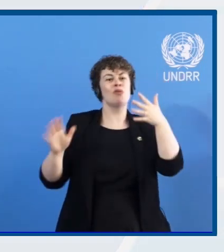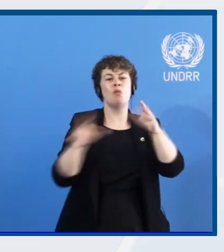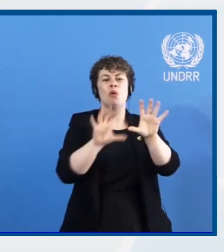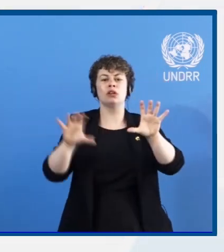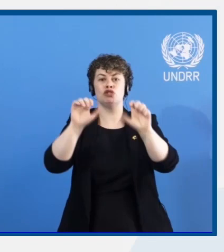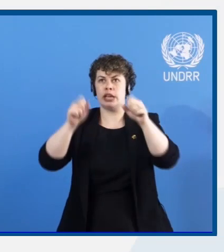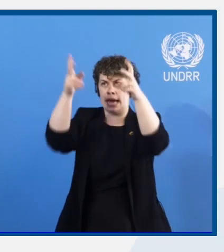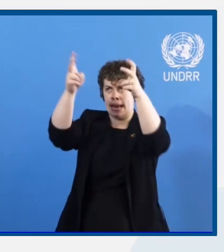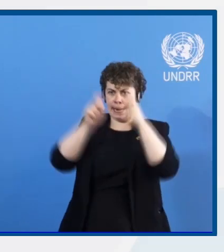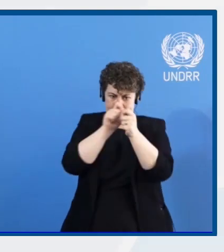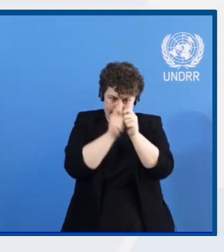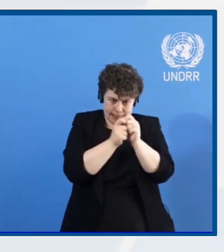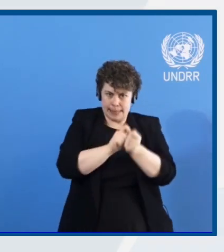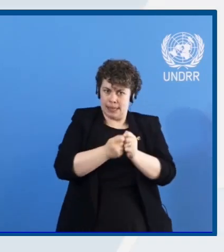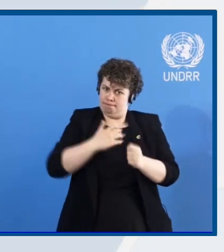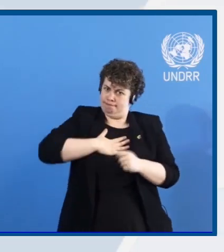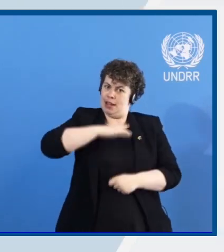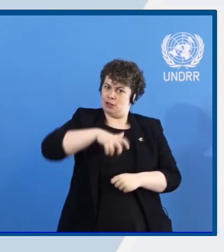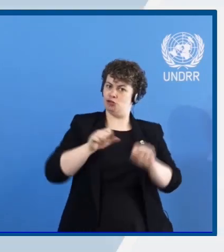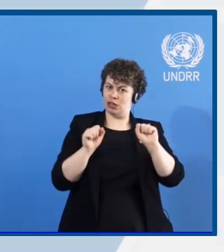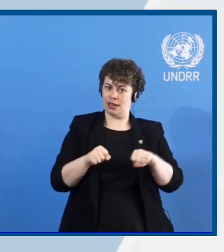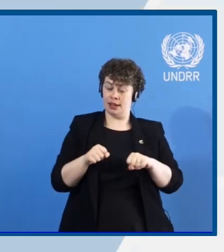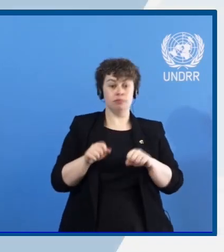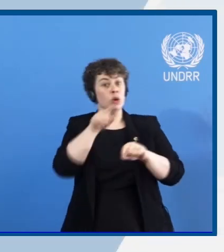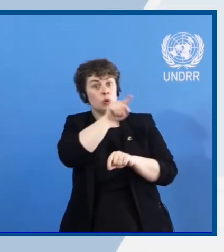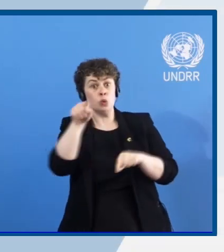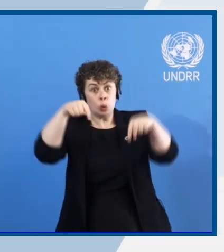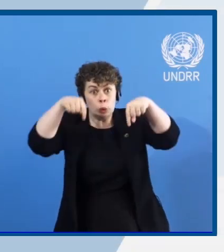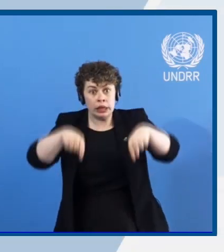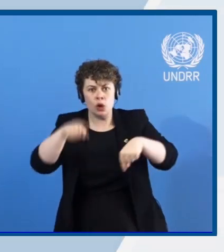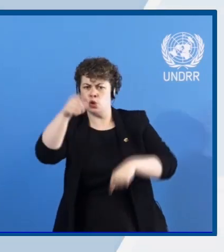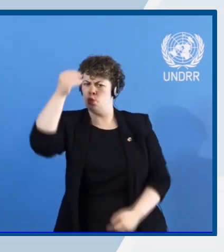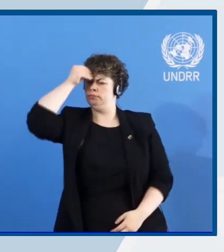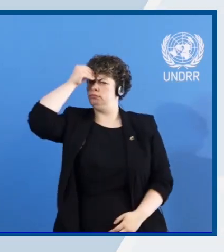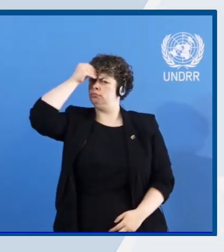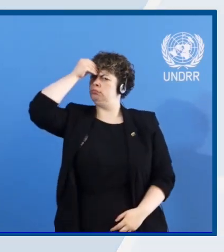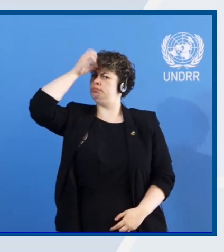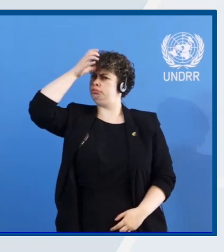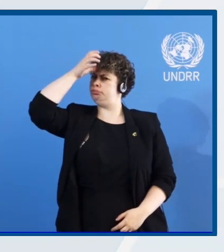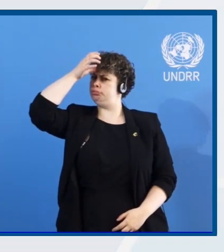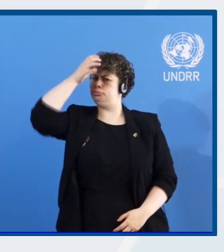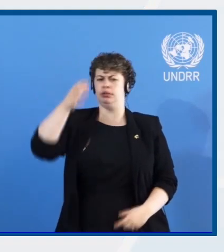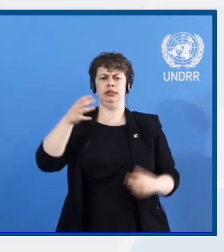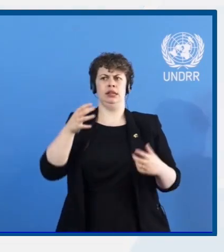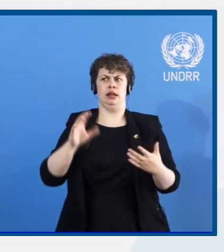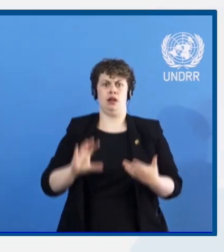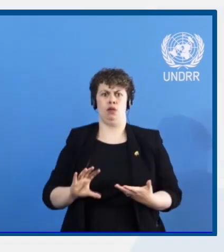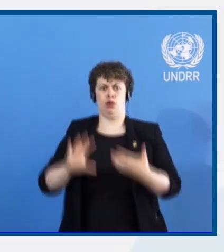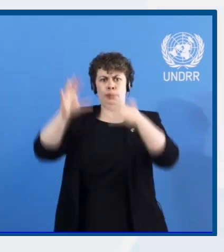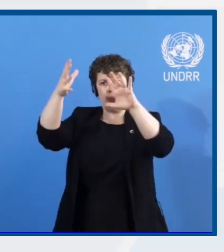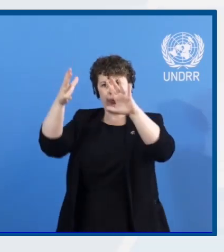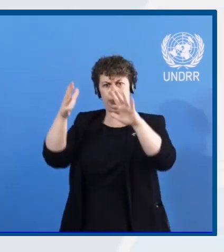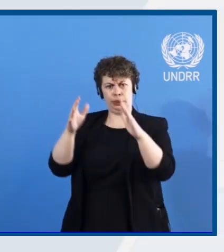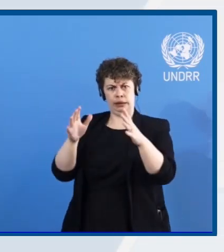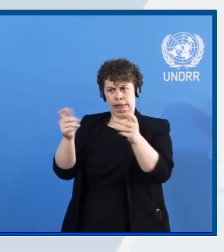of you here are experts in disaster risk resilience, and you know that some of the metrics